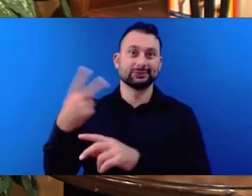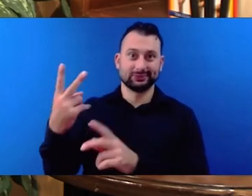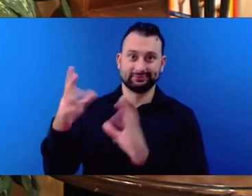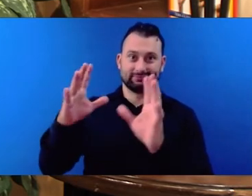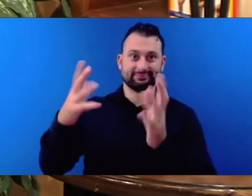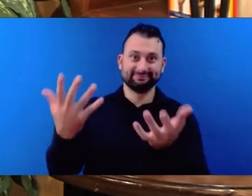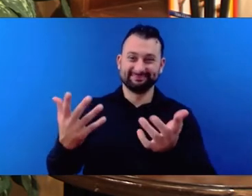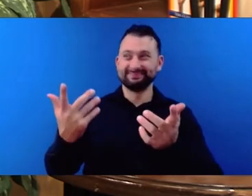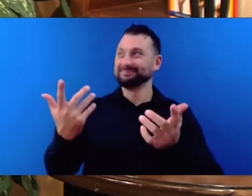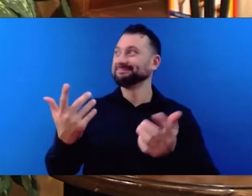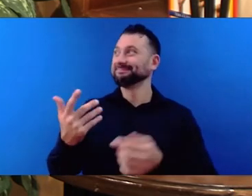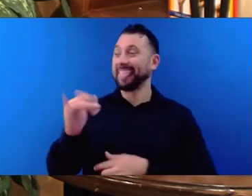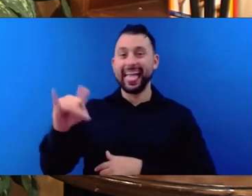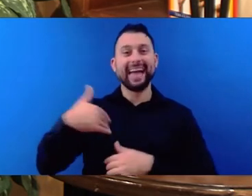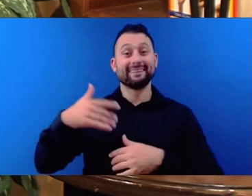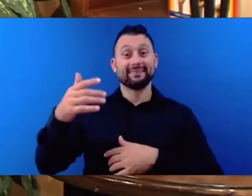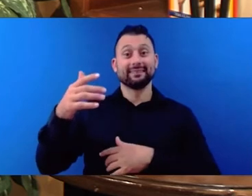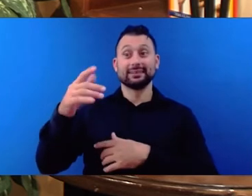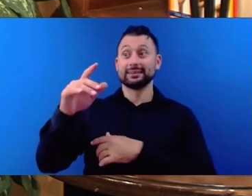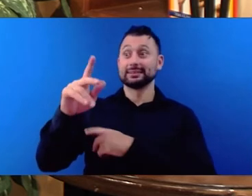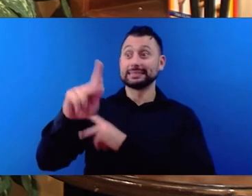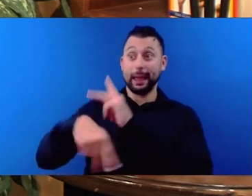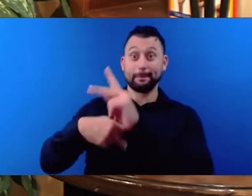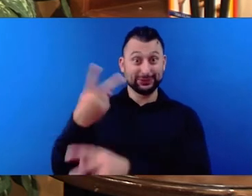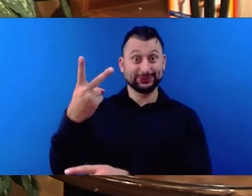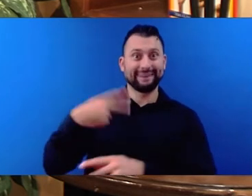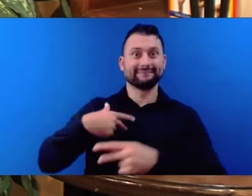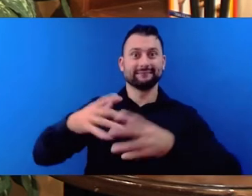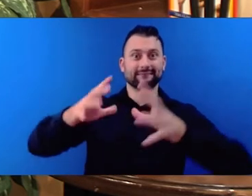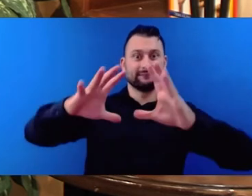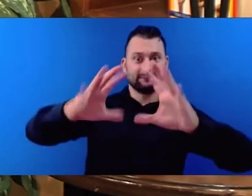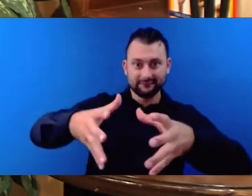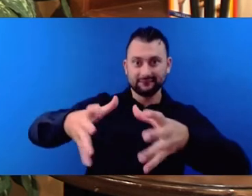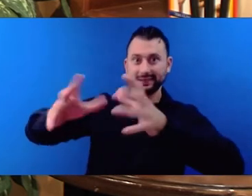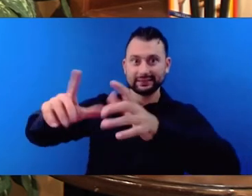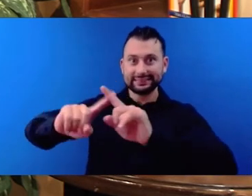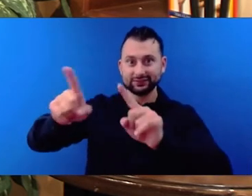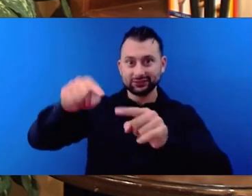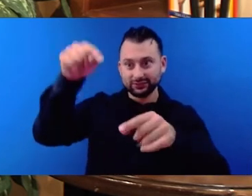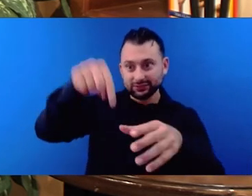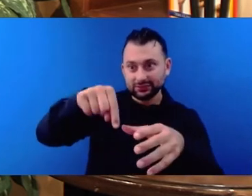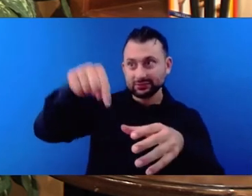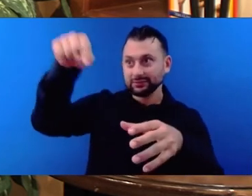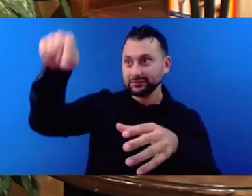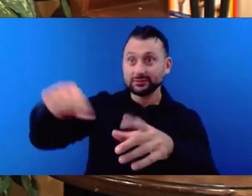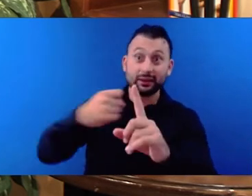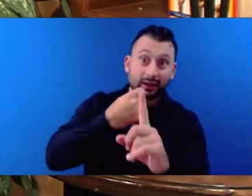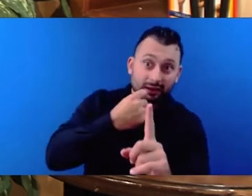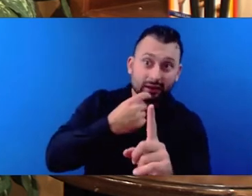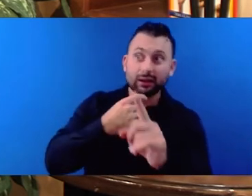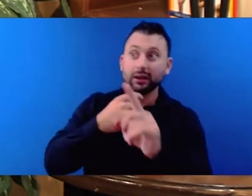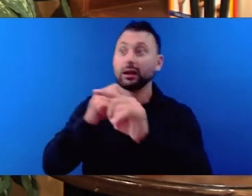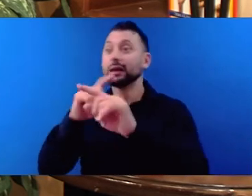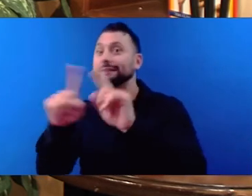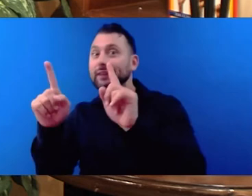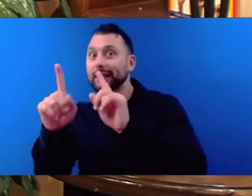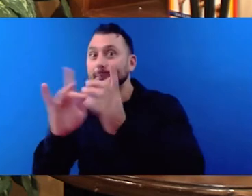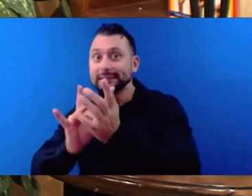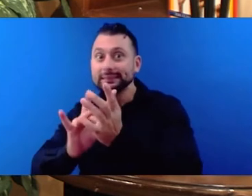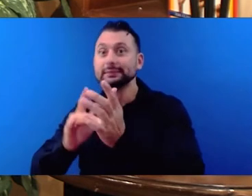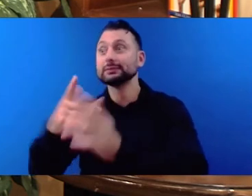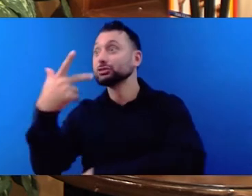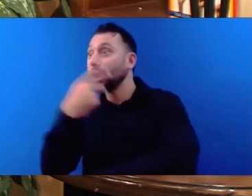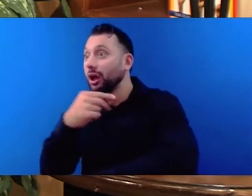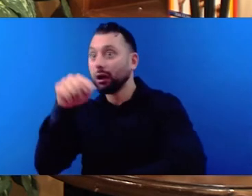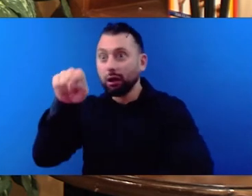market. Some of those are pills, like I said. We do have a couple injectable diabetes medicines that